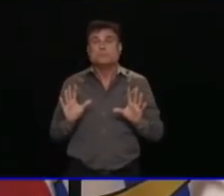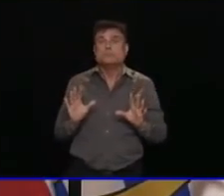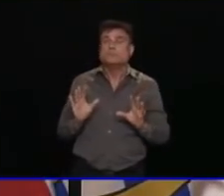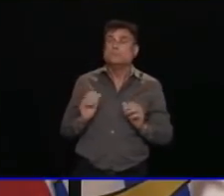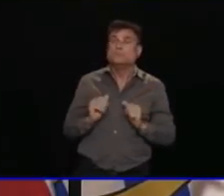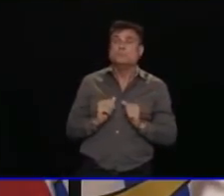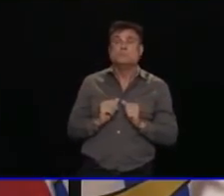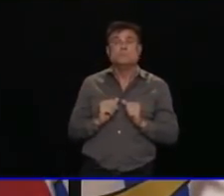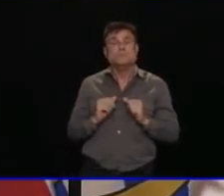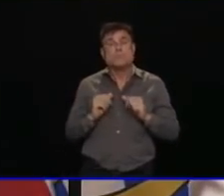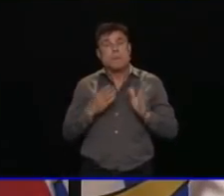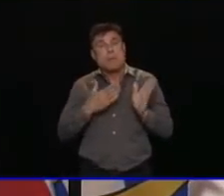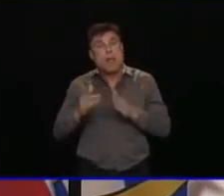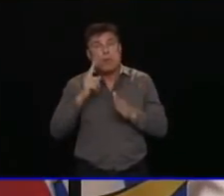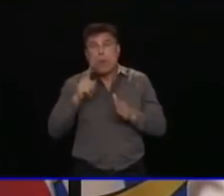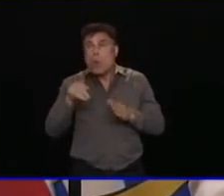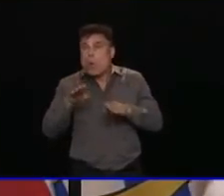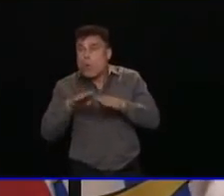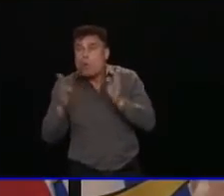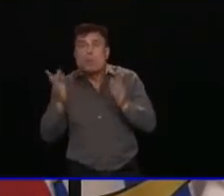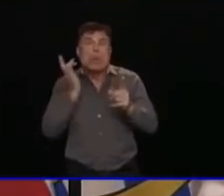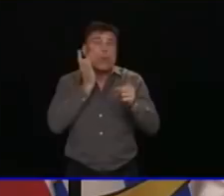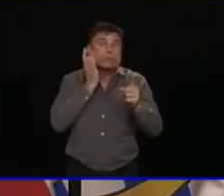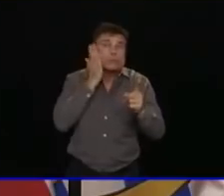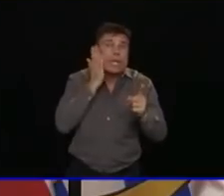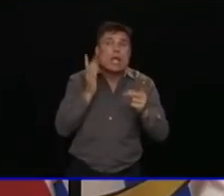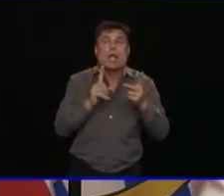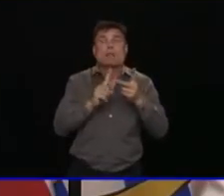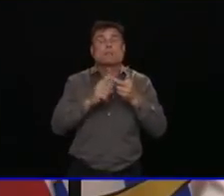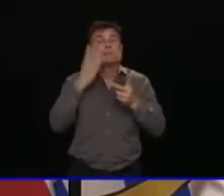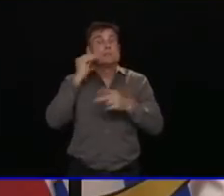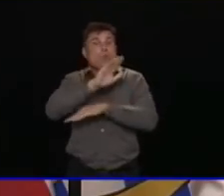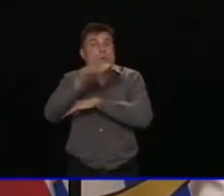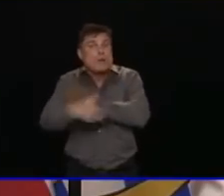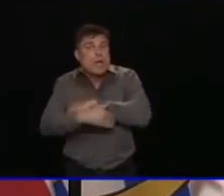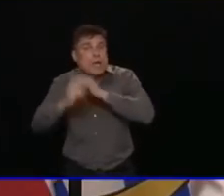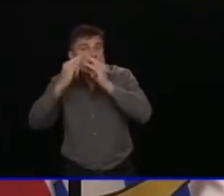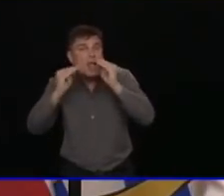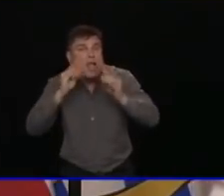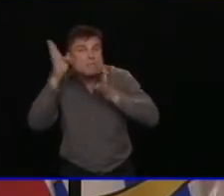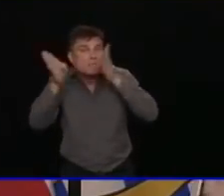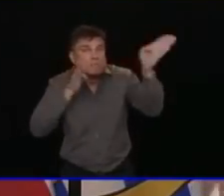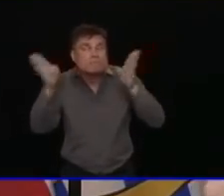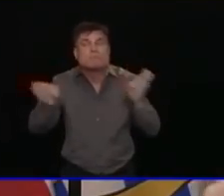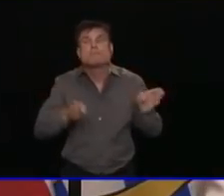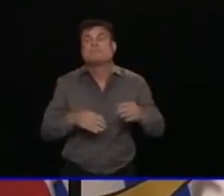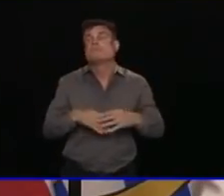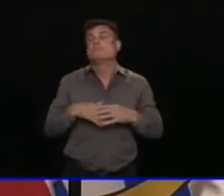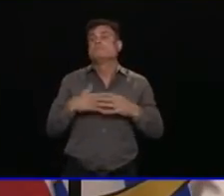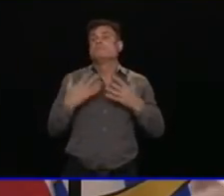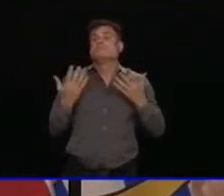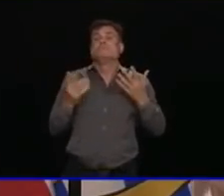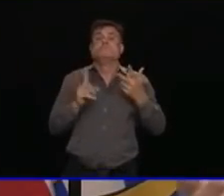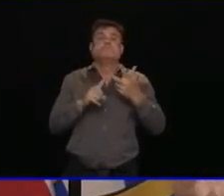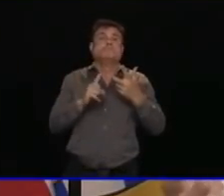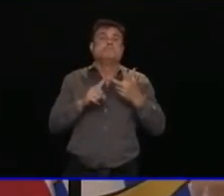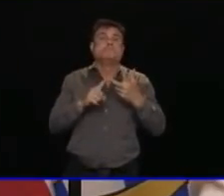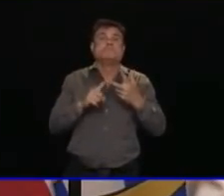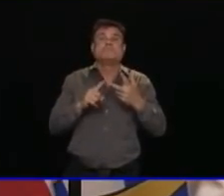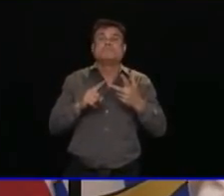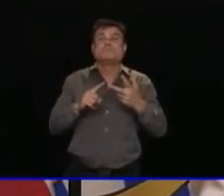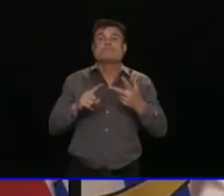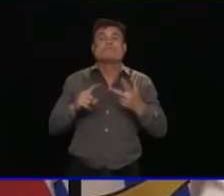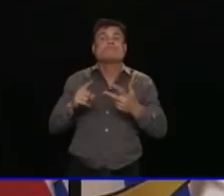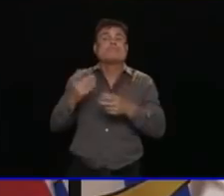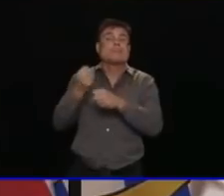we're doing right now, which is around us each doing the right thing, as well as having the backbone of public health